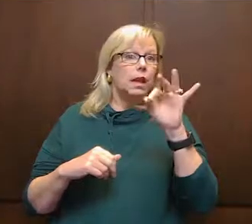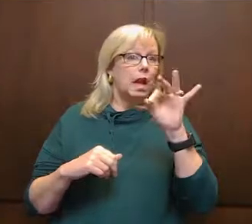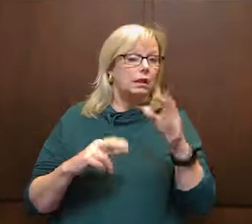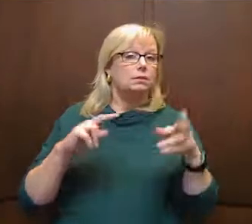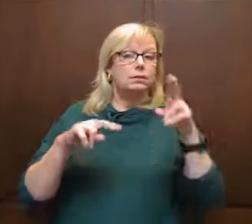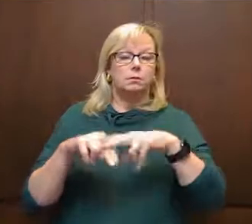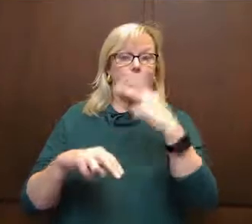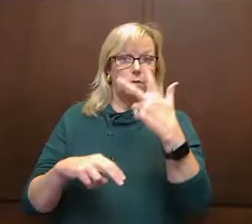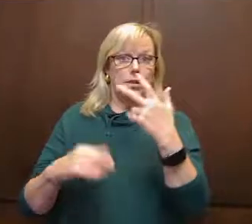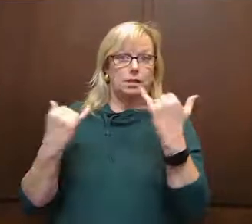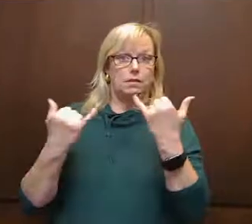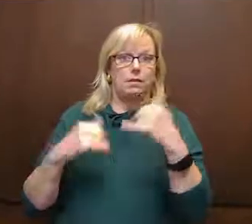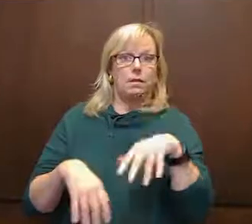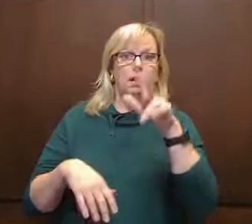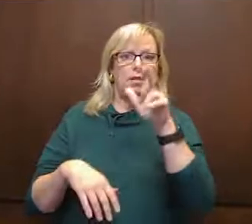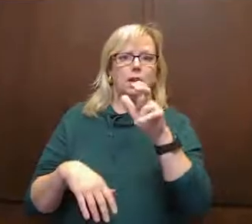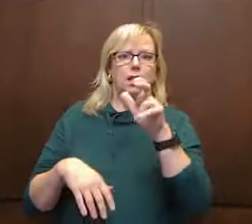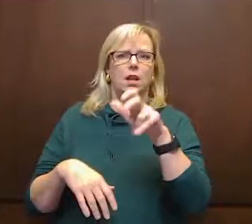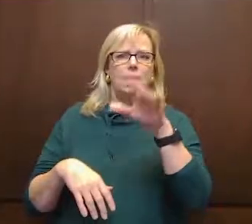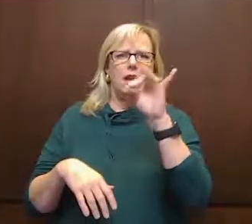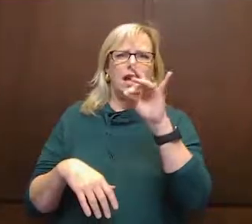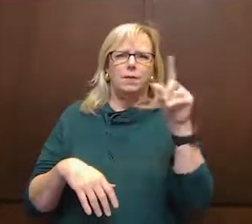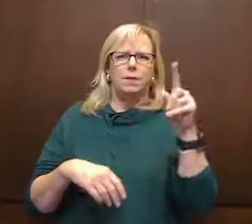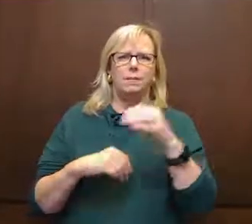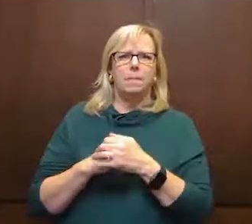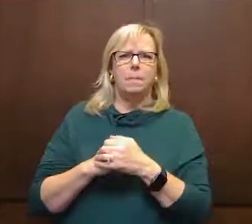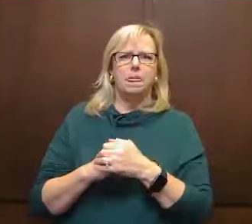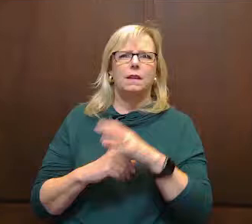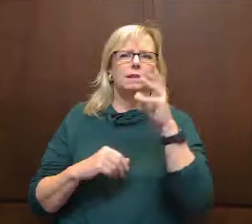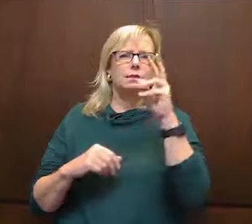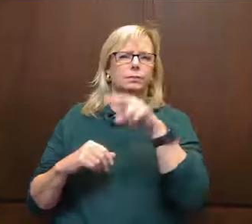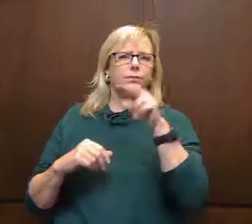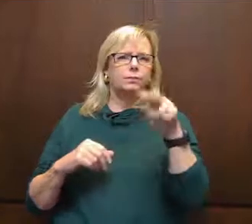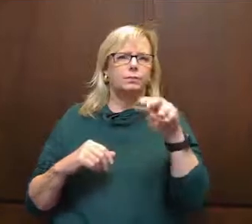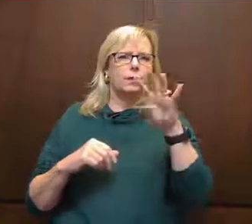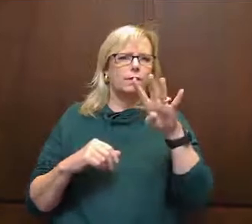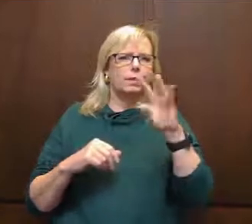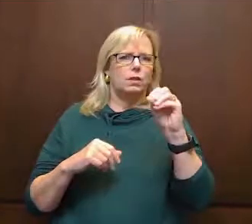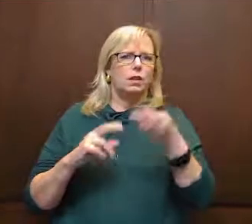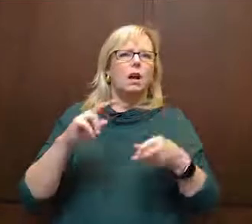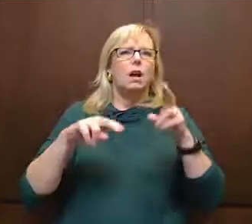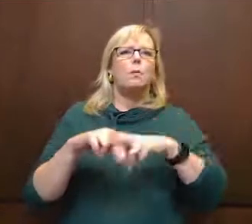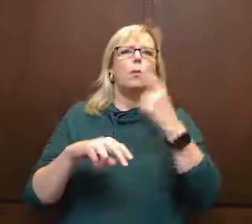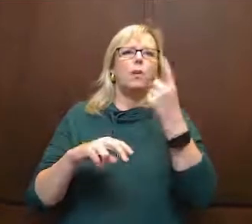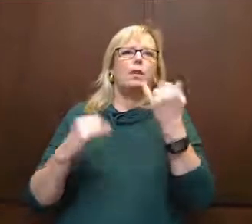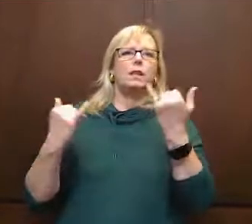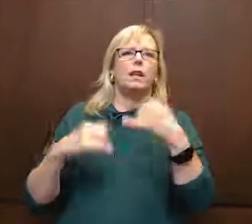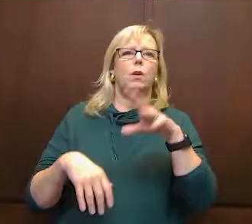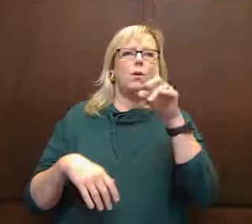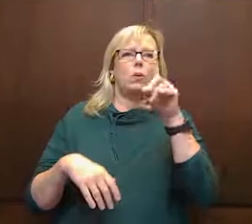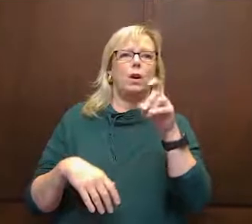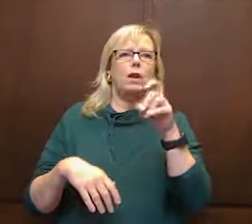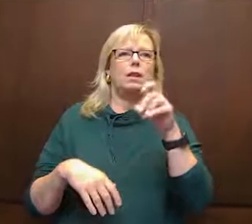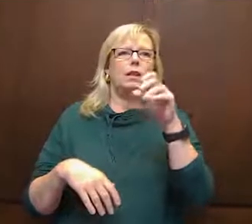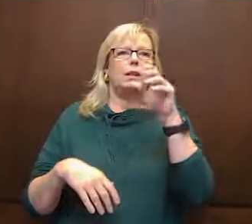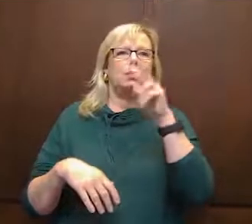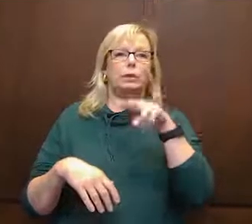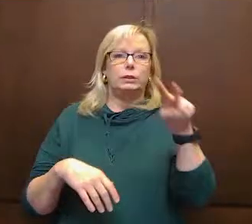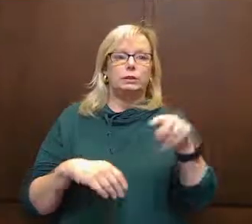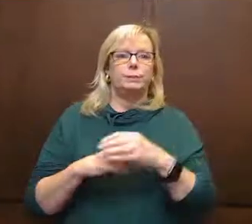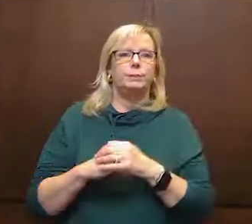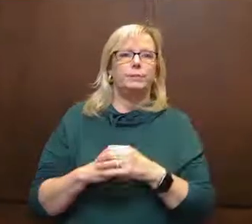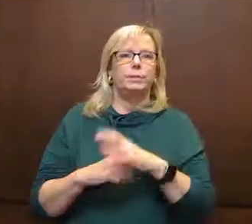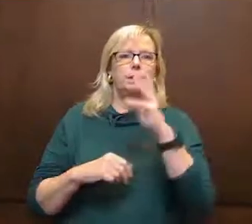62239 up 3 to 381. 62240 is up 1 to 122.